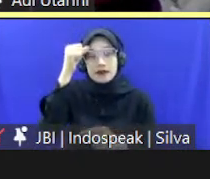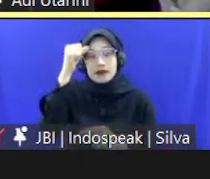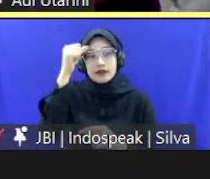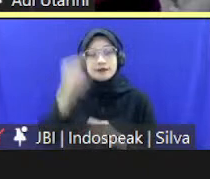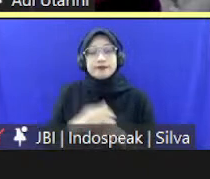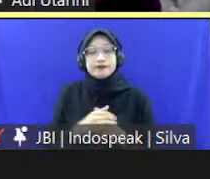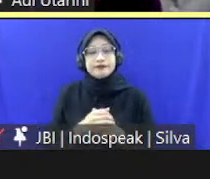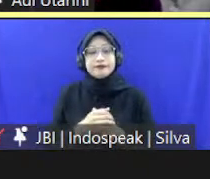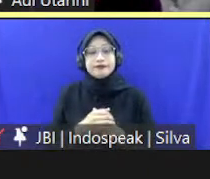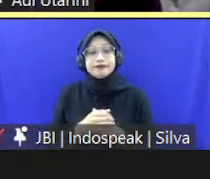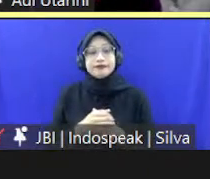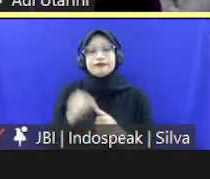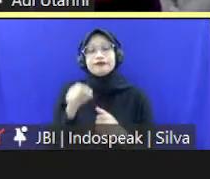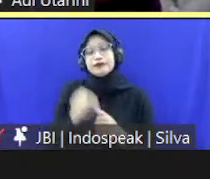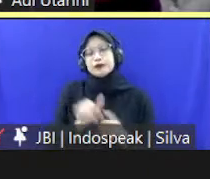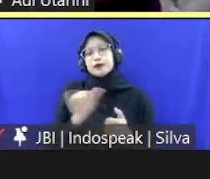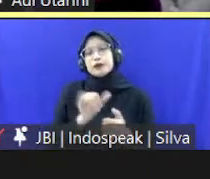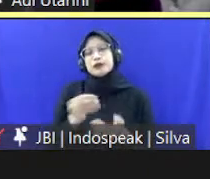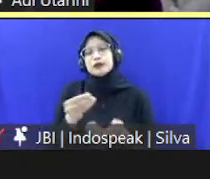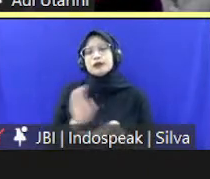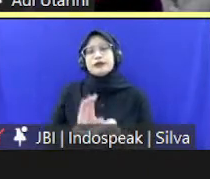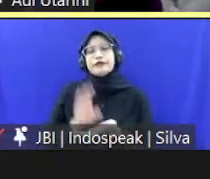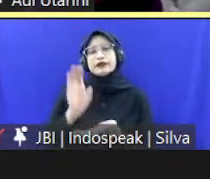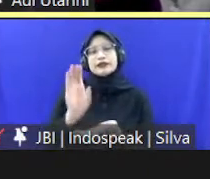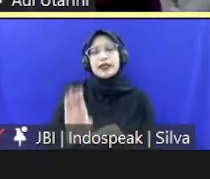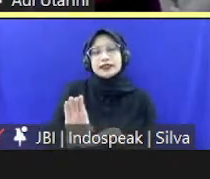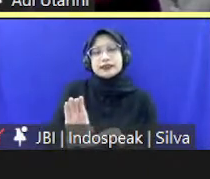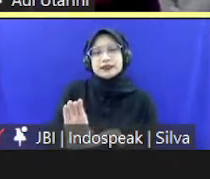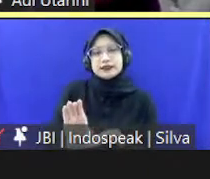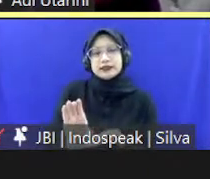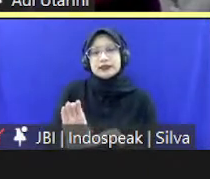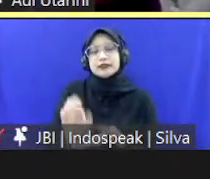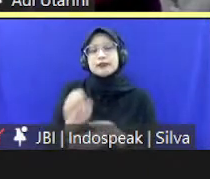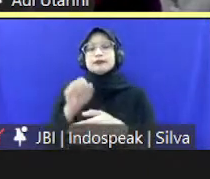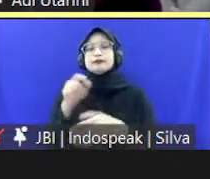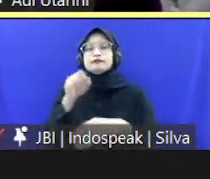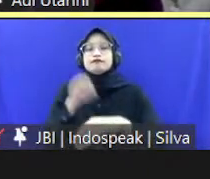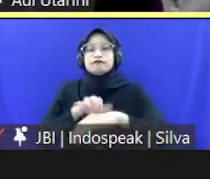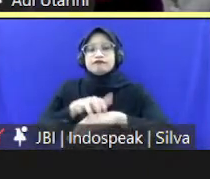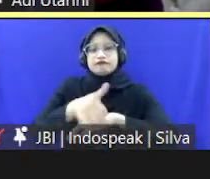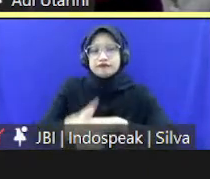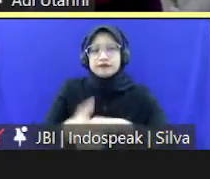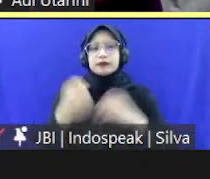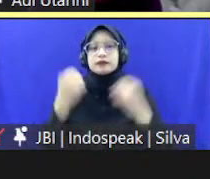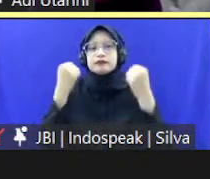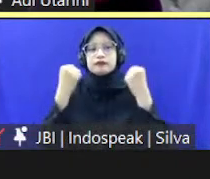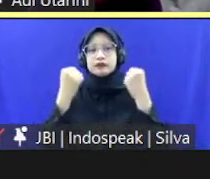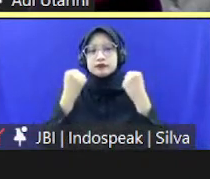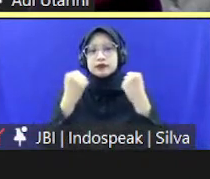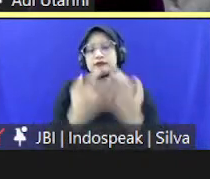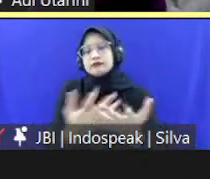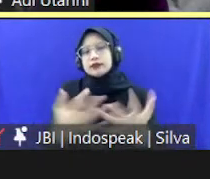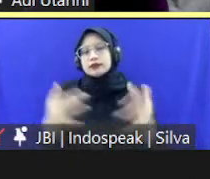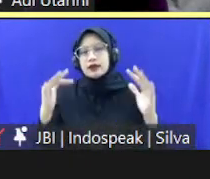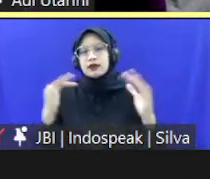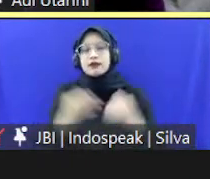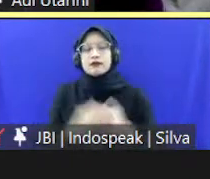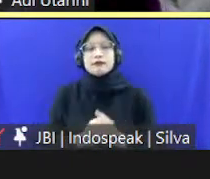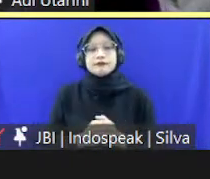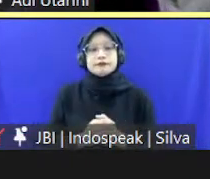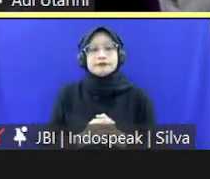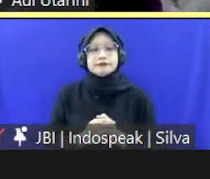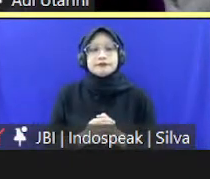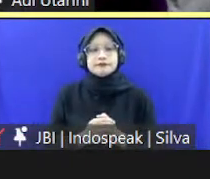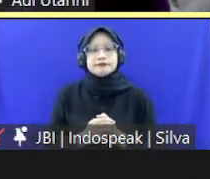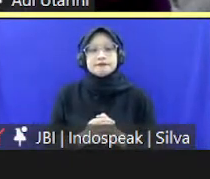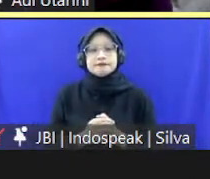investment with sustainable intervention and effective result, ideal for public health innovation. We